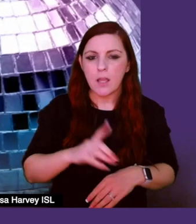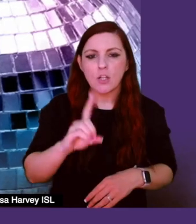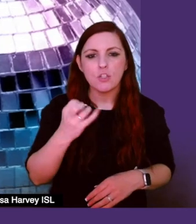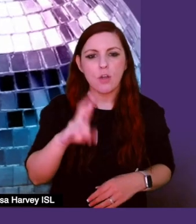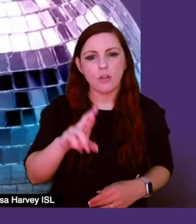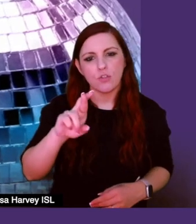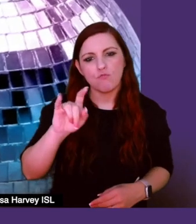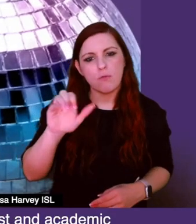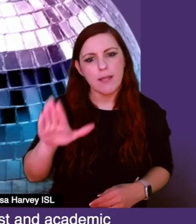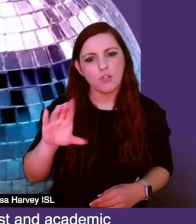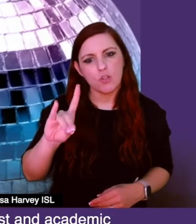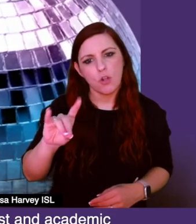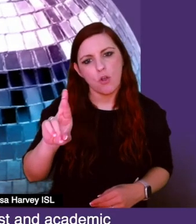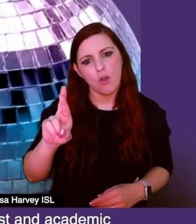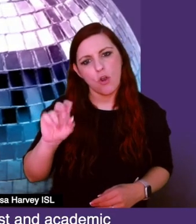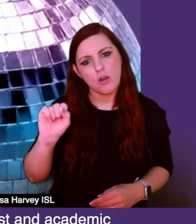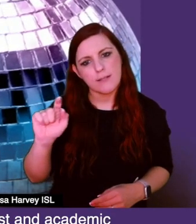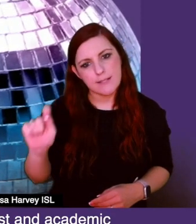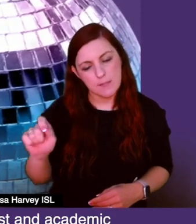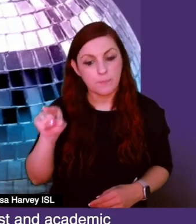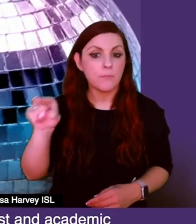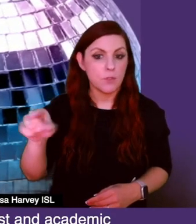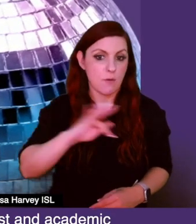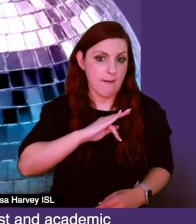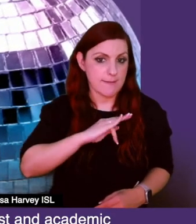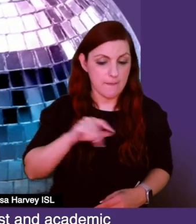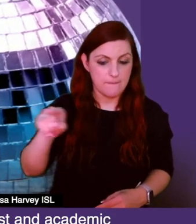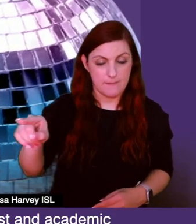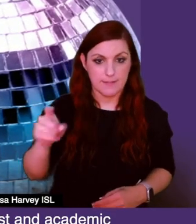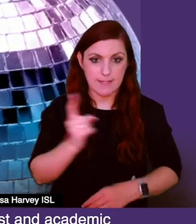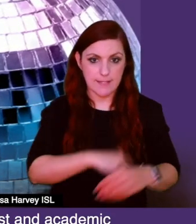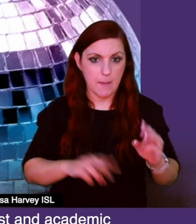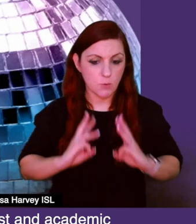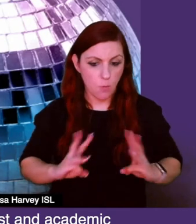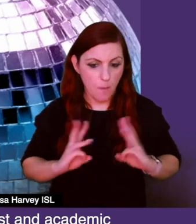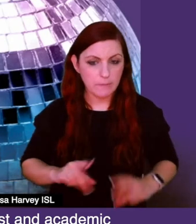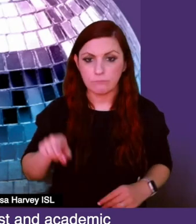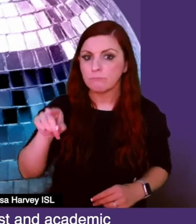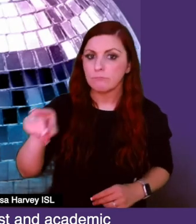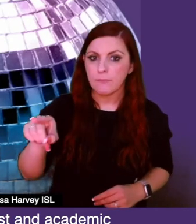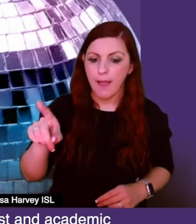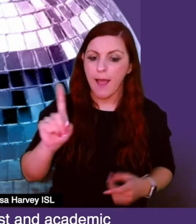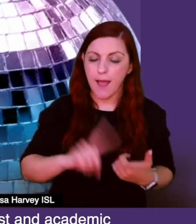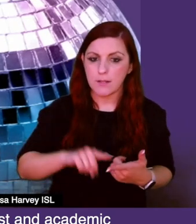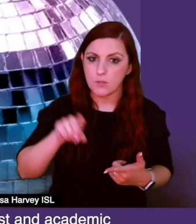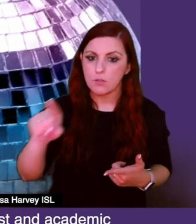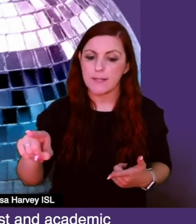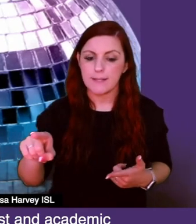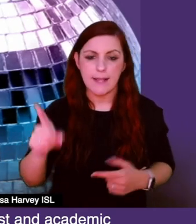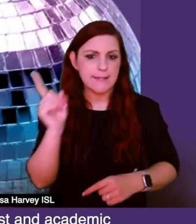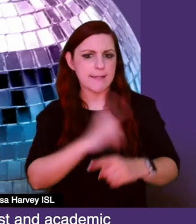Dr. Rachel Hurst. Dr. Rachel Hurst is a disabled woman. She is also